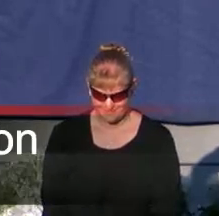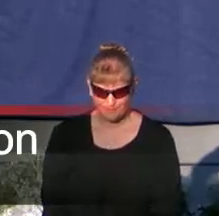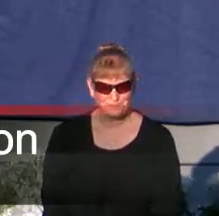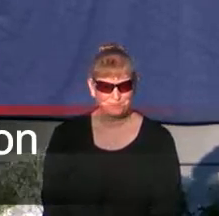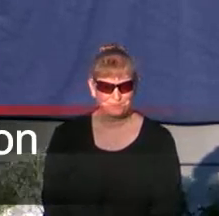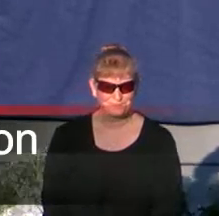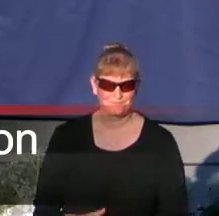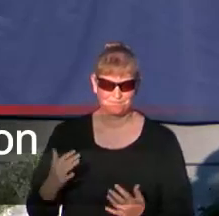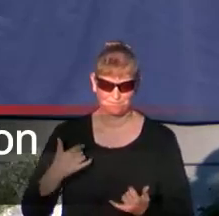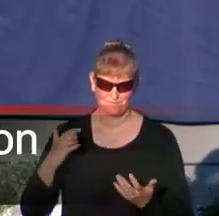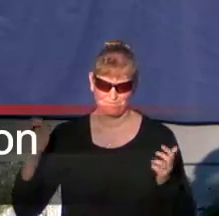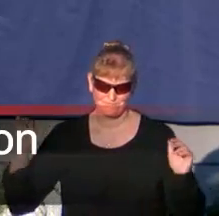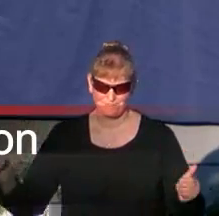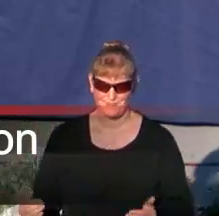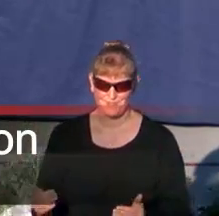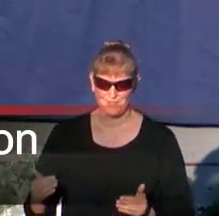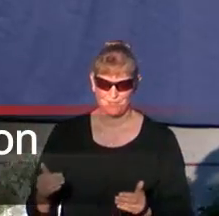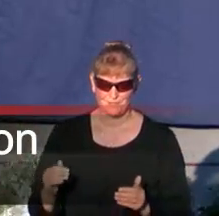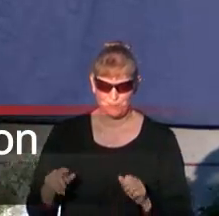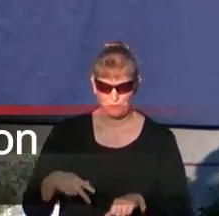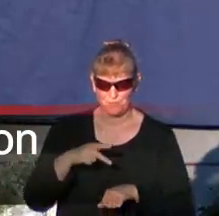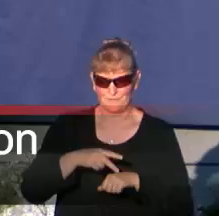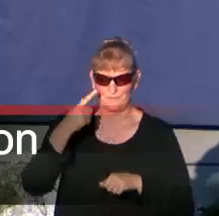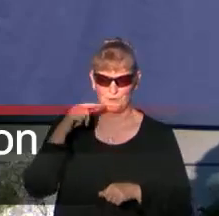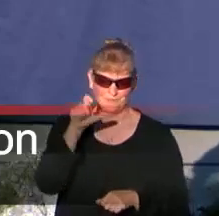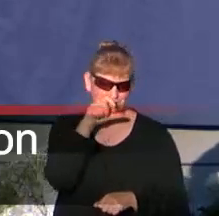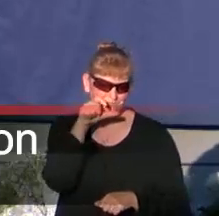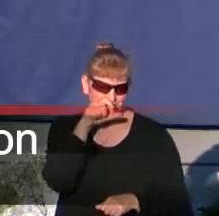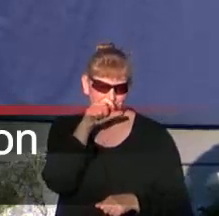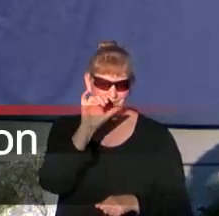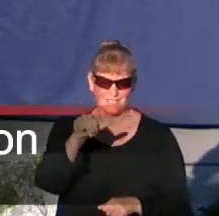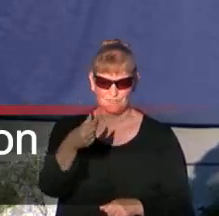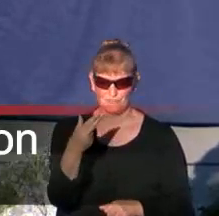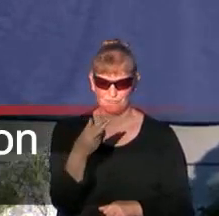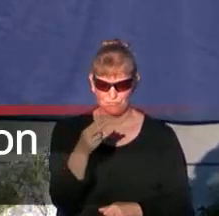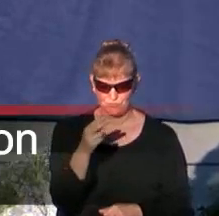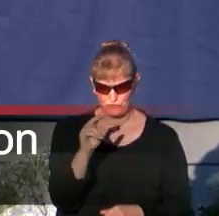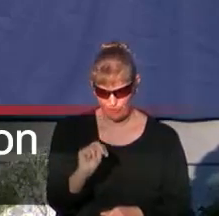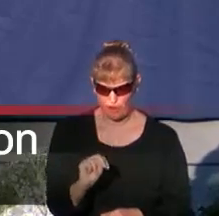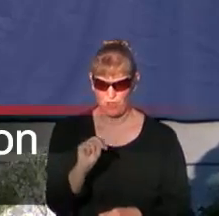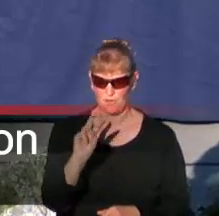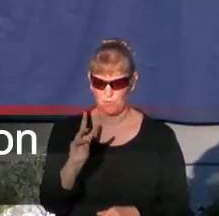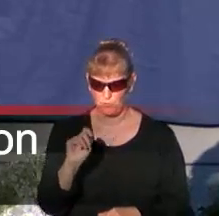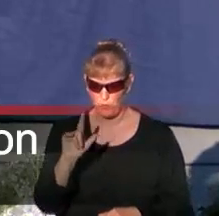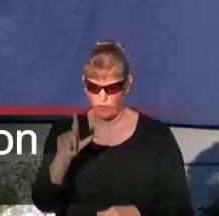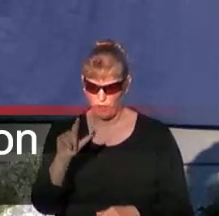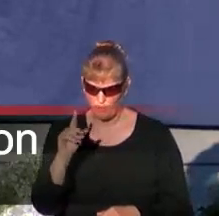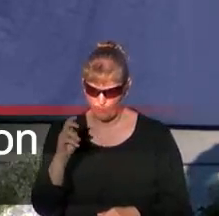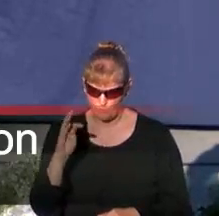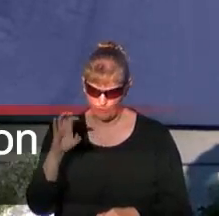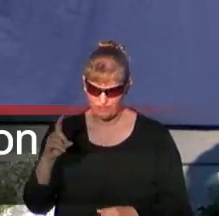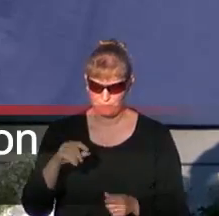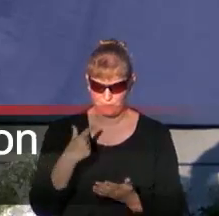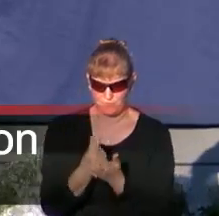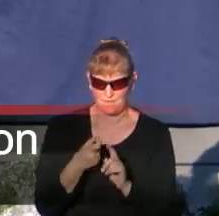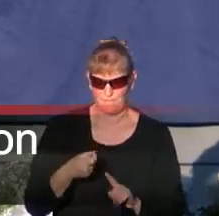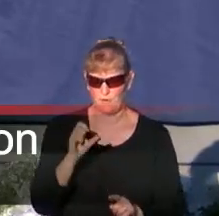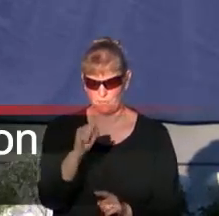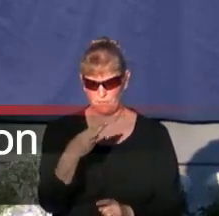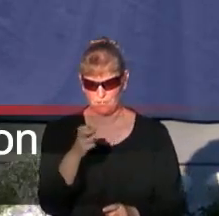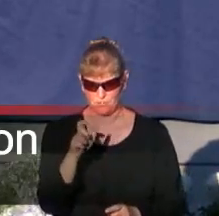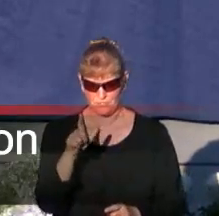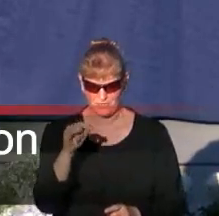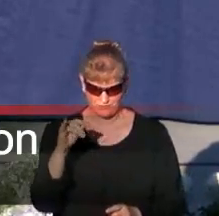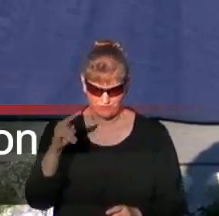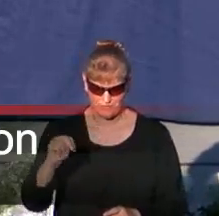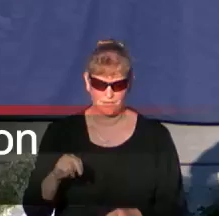I now would like to introduce the principal of Chiawana High School, Mr. John Walwart, graduated from Shelton High School in 1990. He has a bachelor's degree